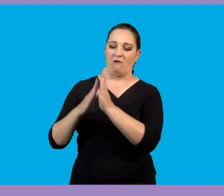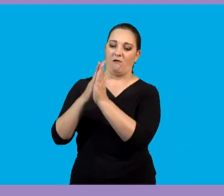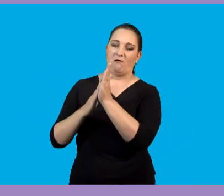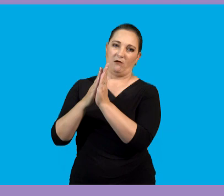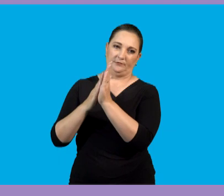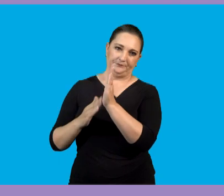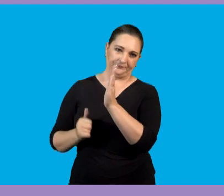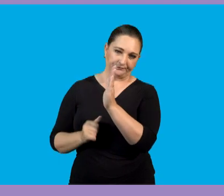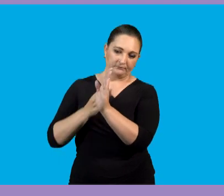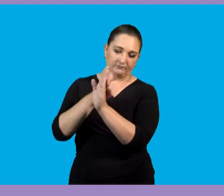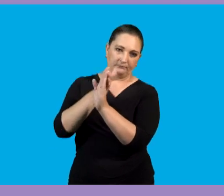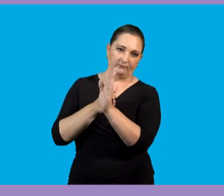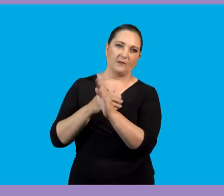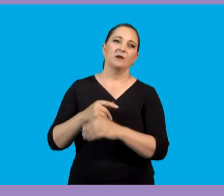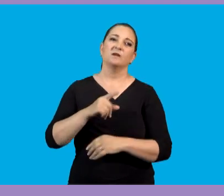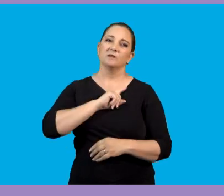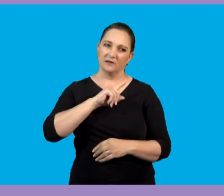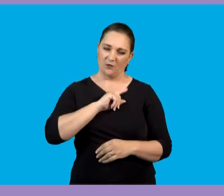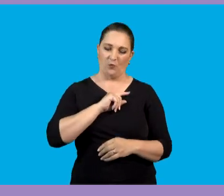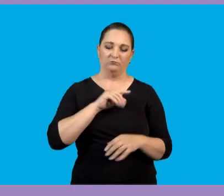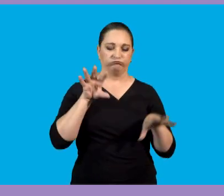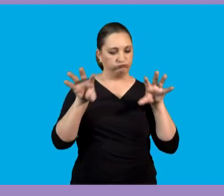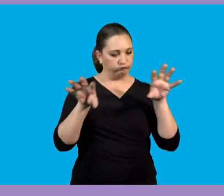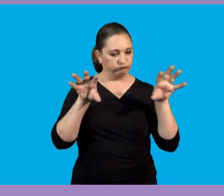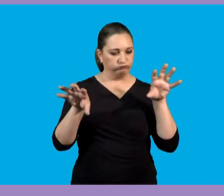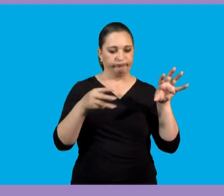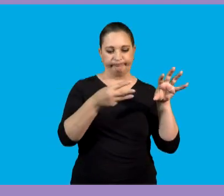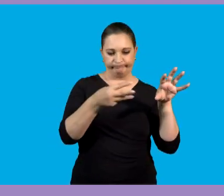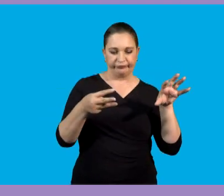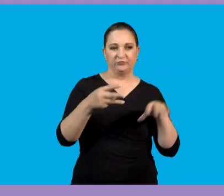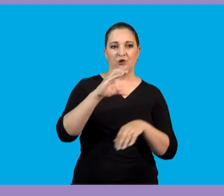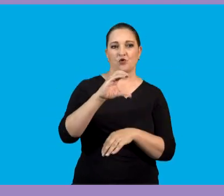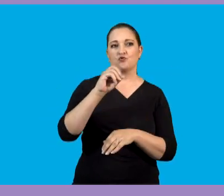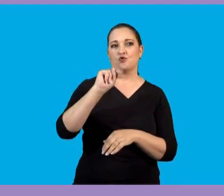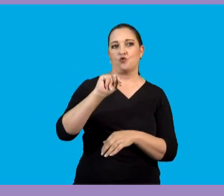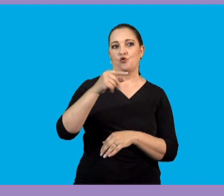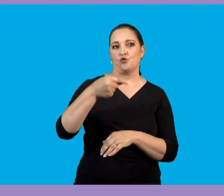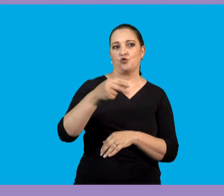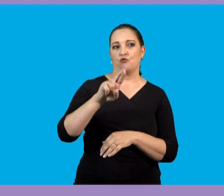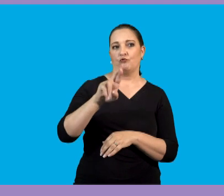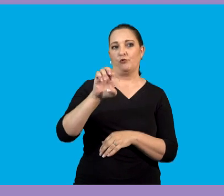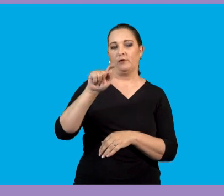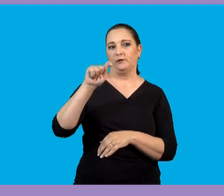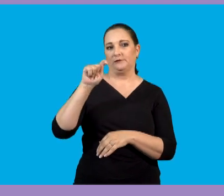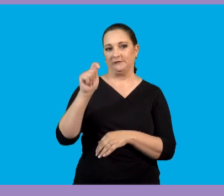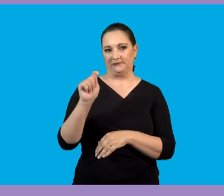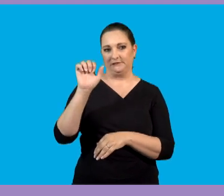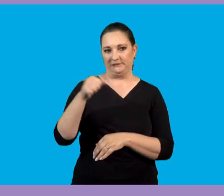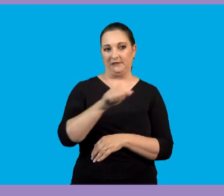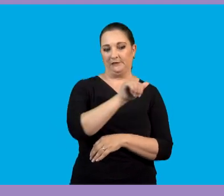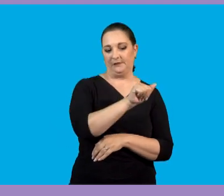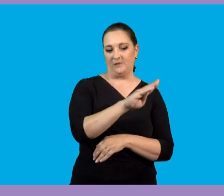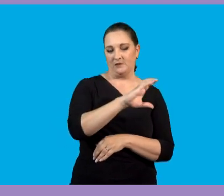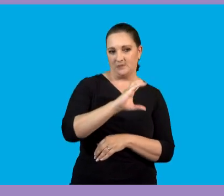So that means that these two triangles are congruent. So there, that is triangle